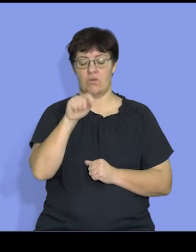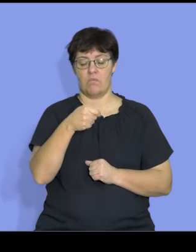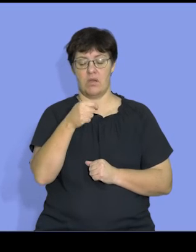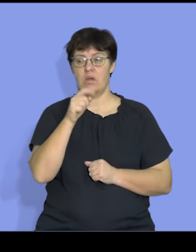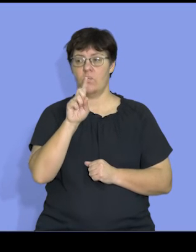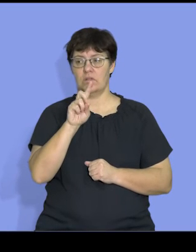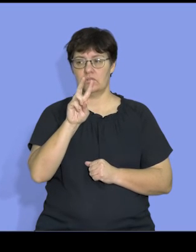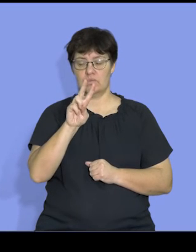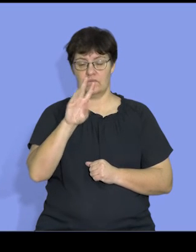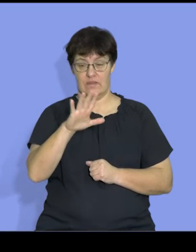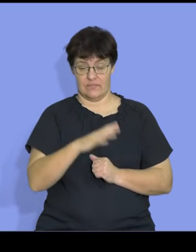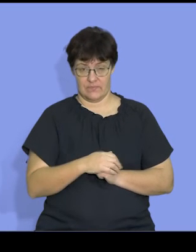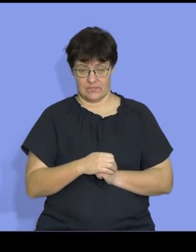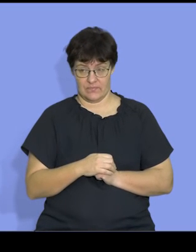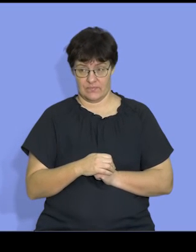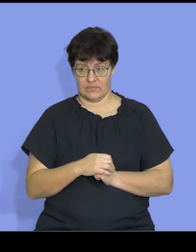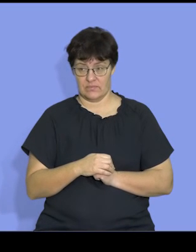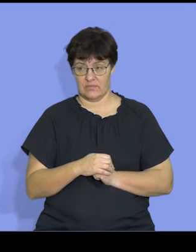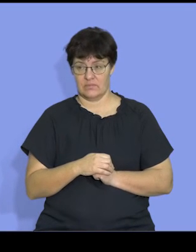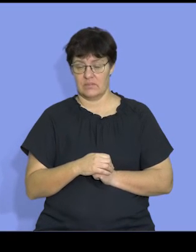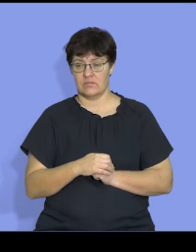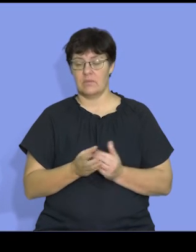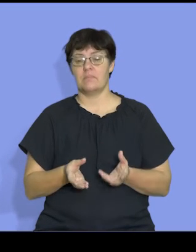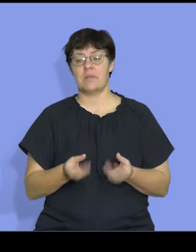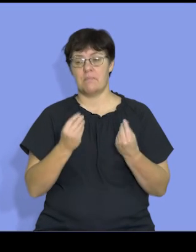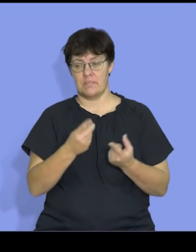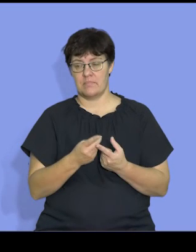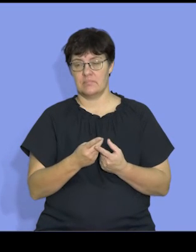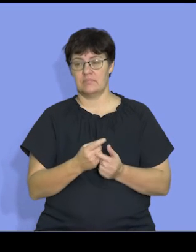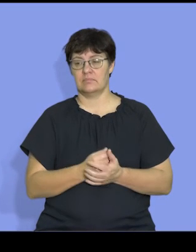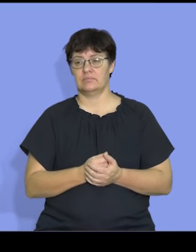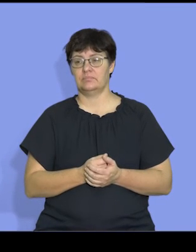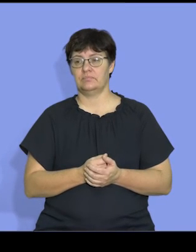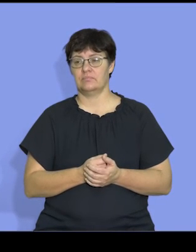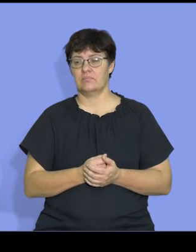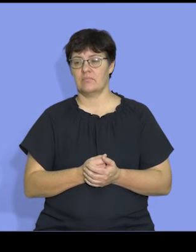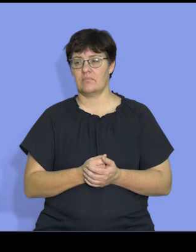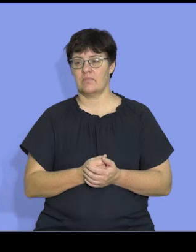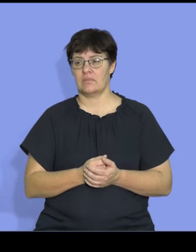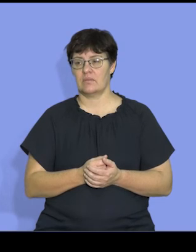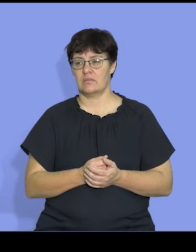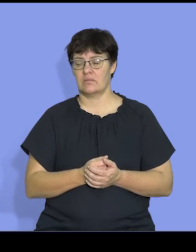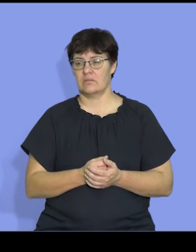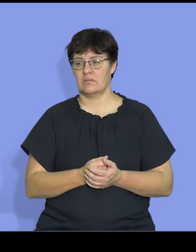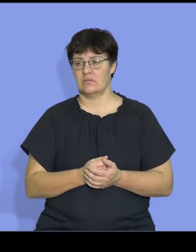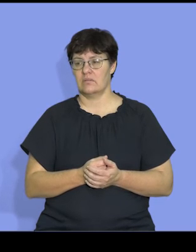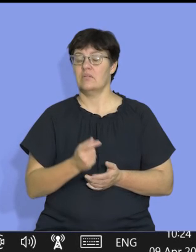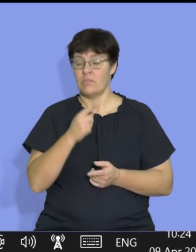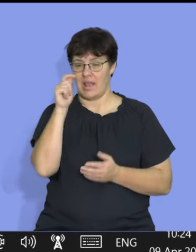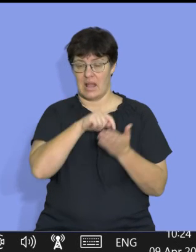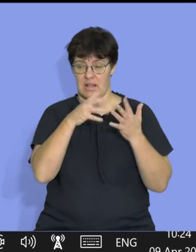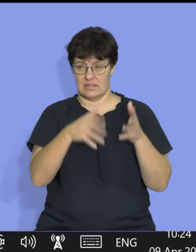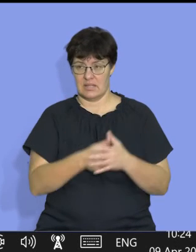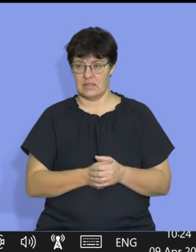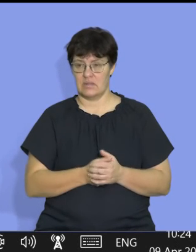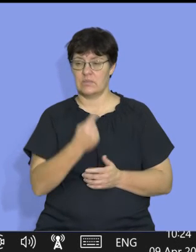0,125. Okay. So we are able to determine the concentration. So from there, we can go to our calculator